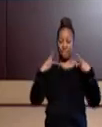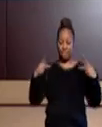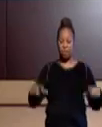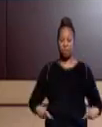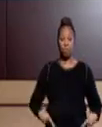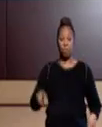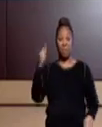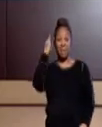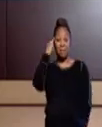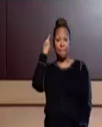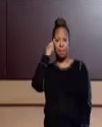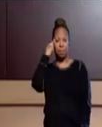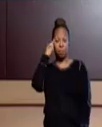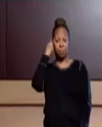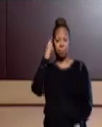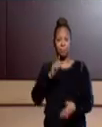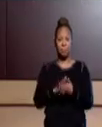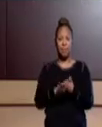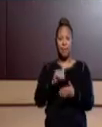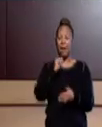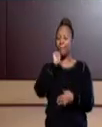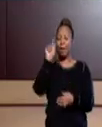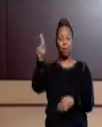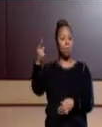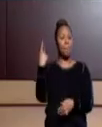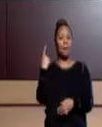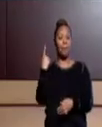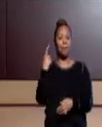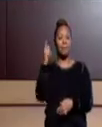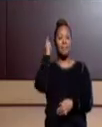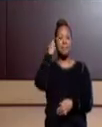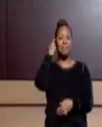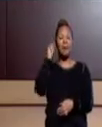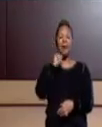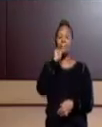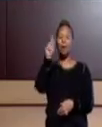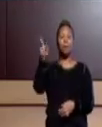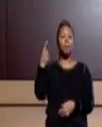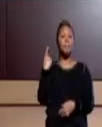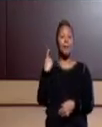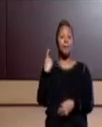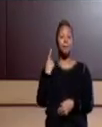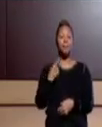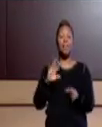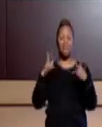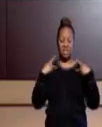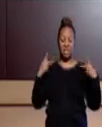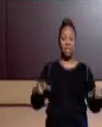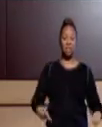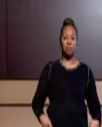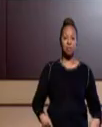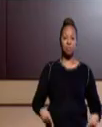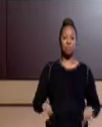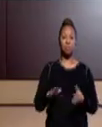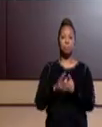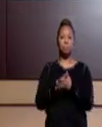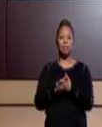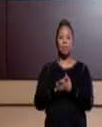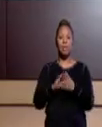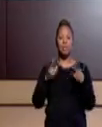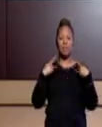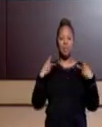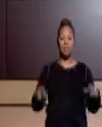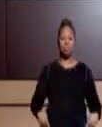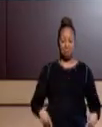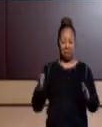That's the mental. A mind. I'm not going back. That's the mind. I'm not going back. That's the physical. I can carry. Physical,